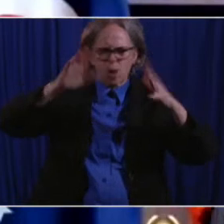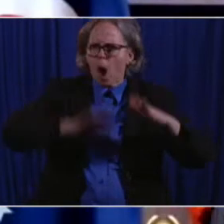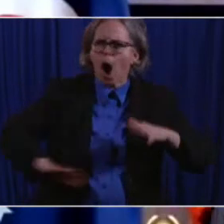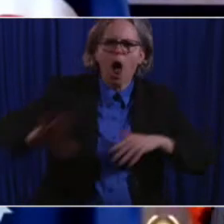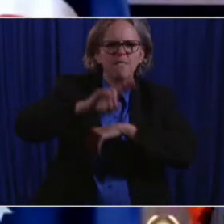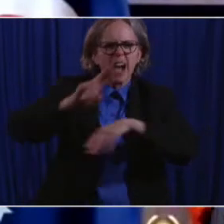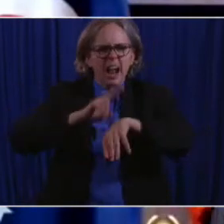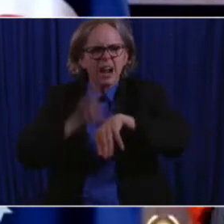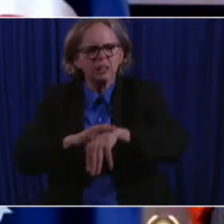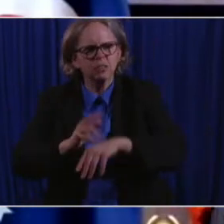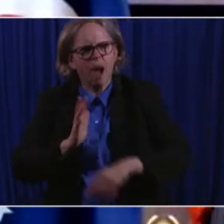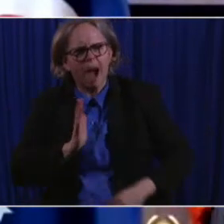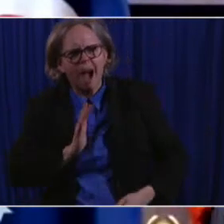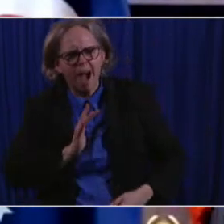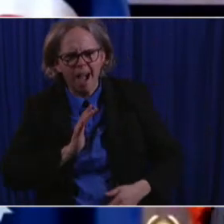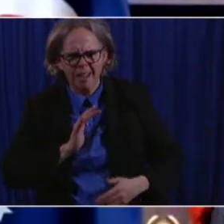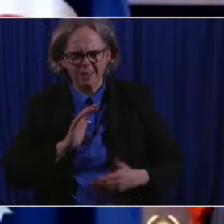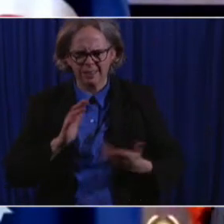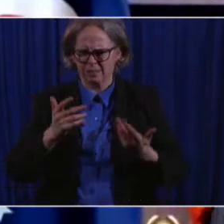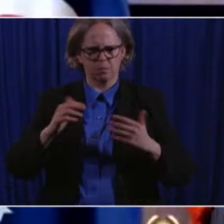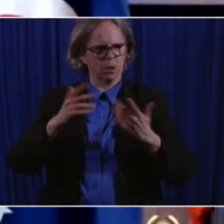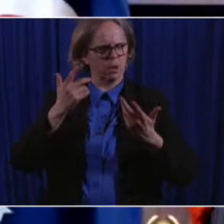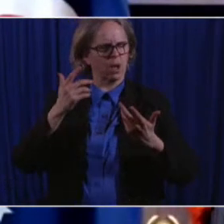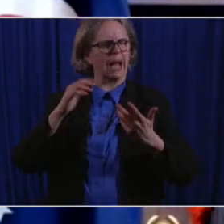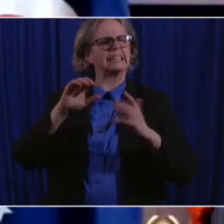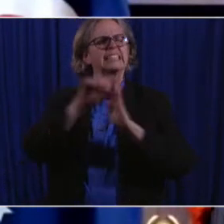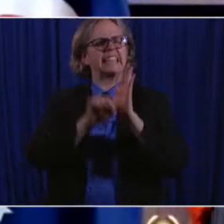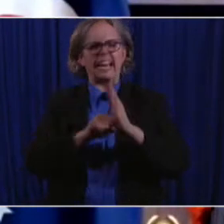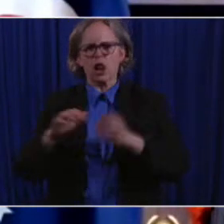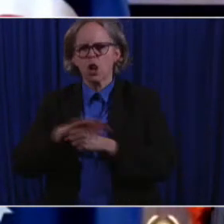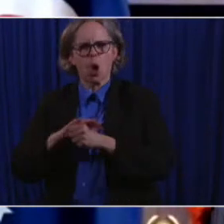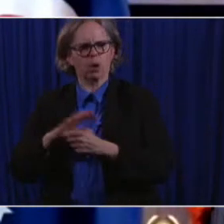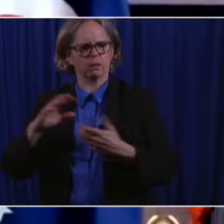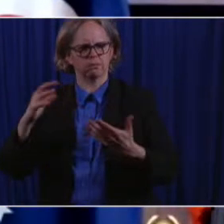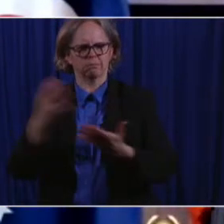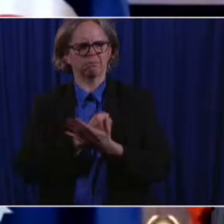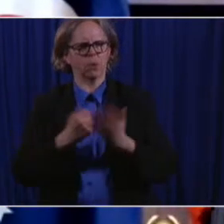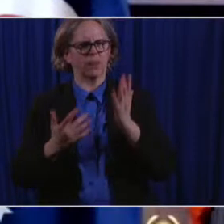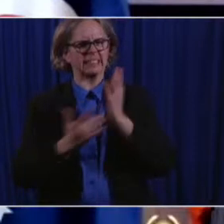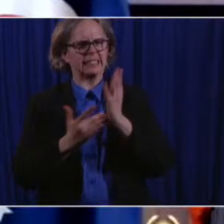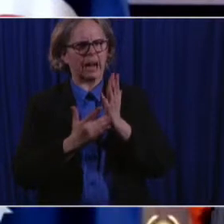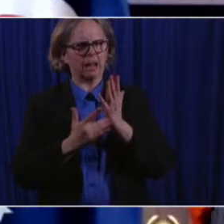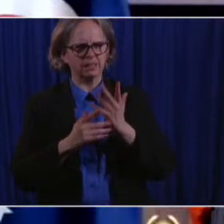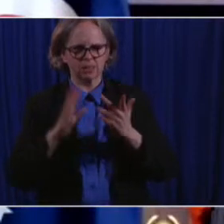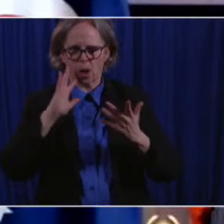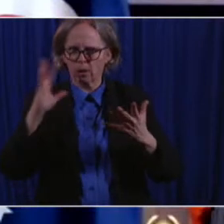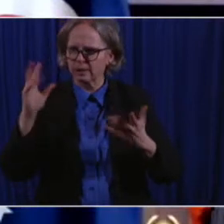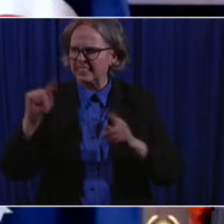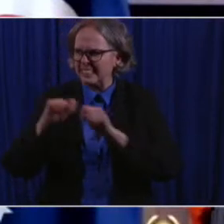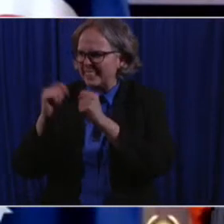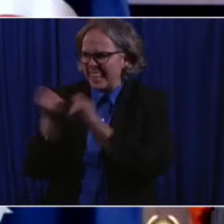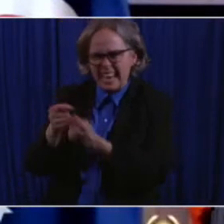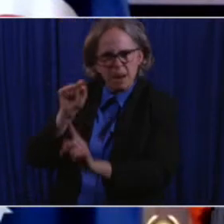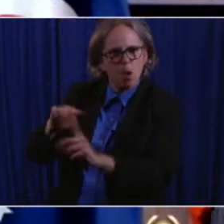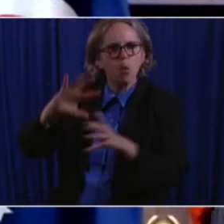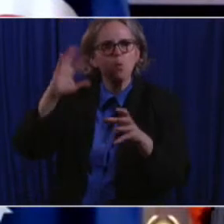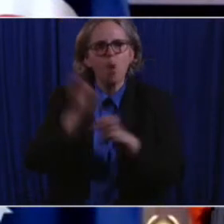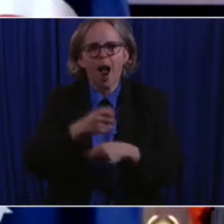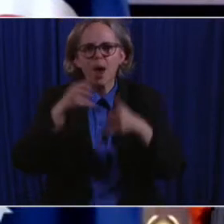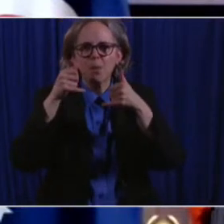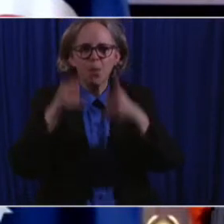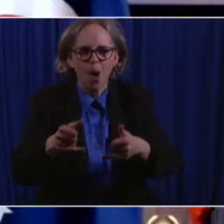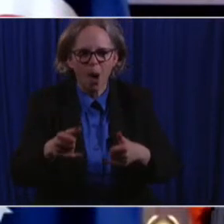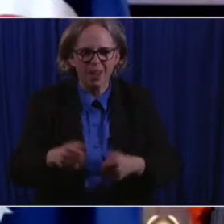uses technology to improve its services. And Team Ohio won this. The Innovate Ohio team,